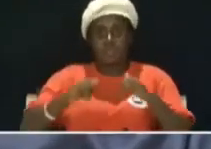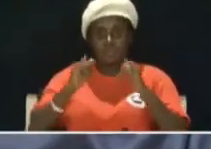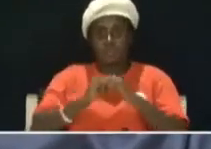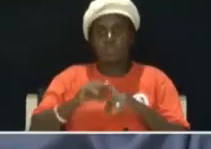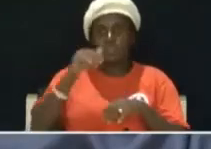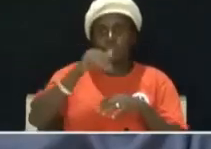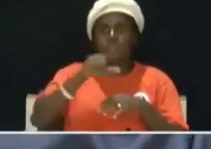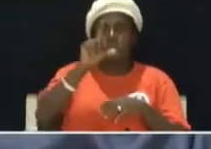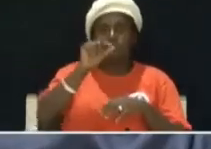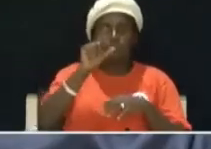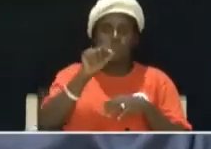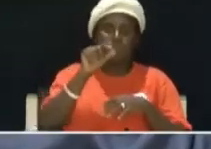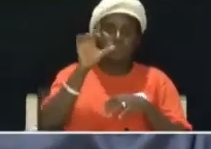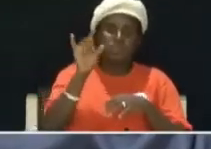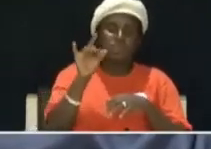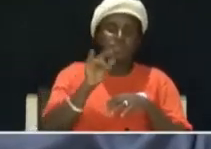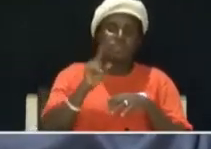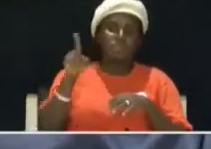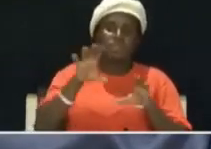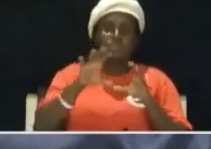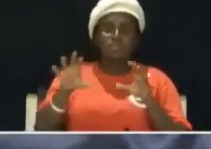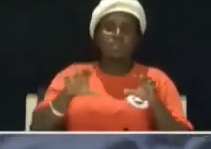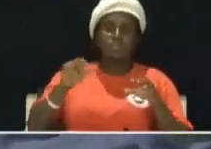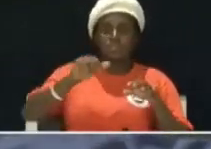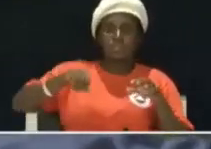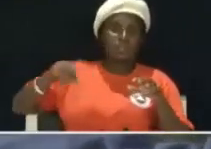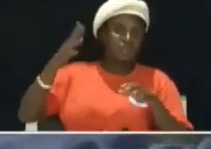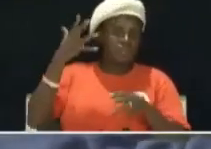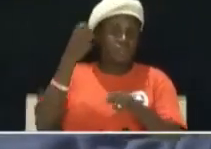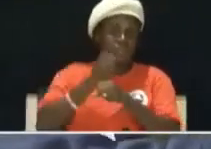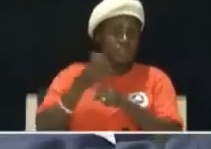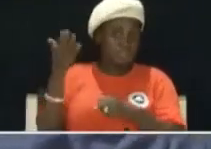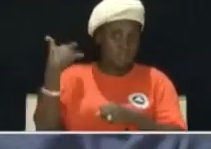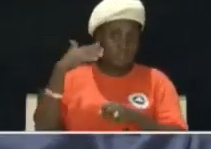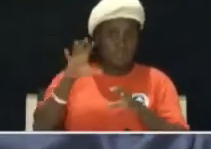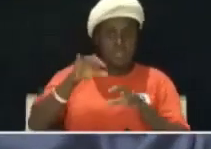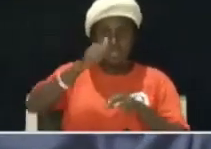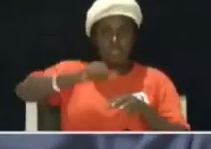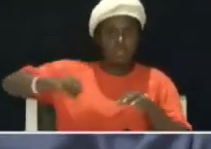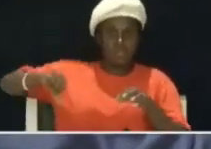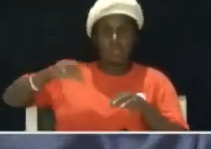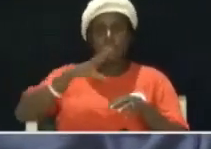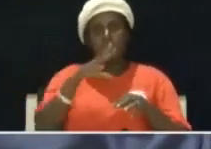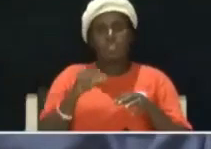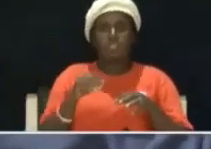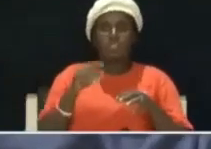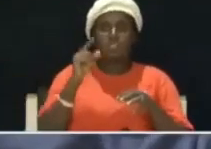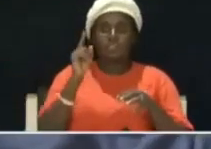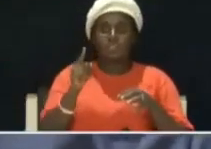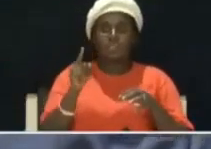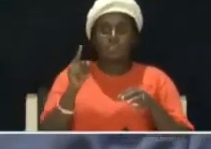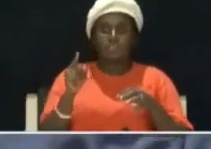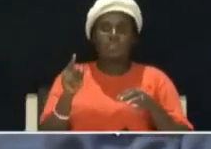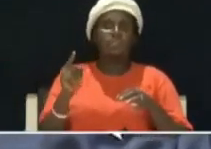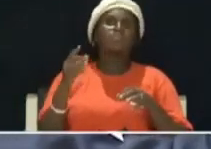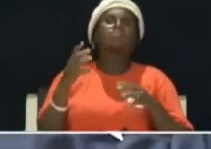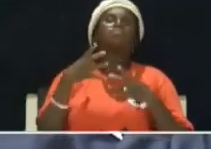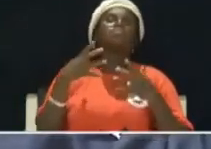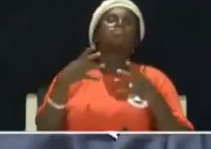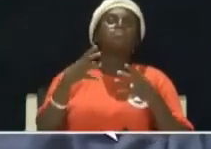2018, I did a surgery. That's about 5 years ago. And my swollen thyroid gland was